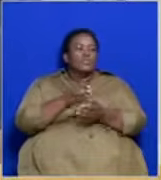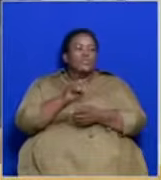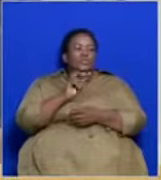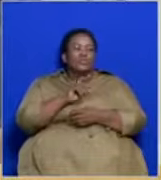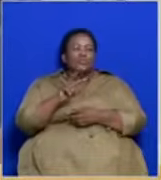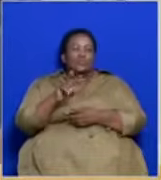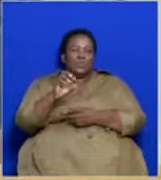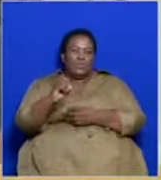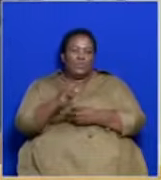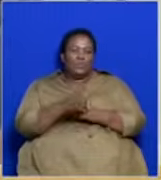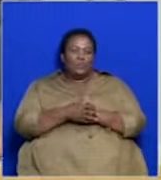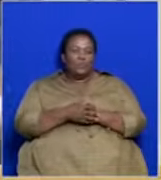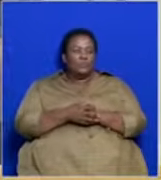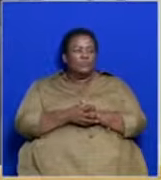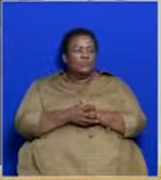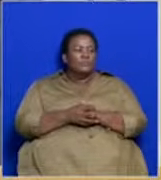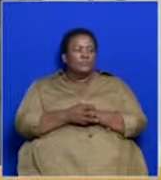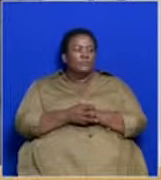of Annexure